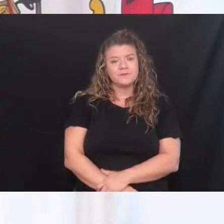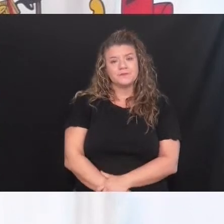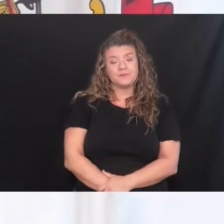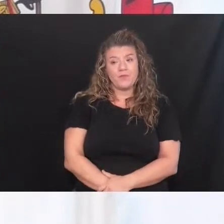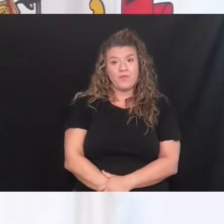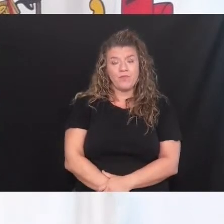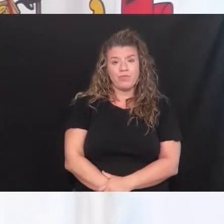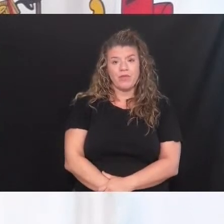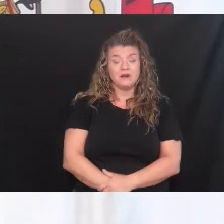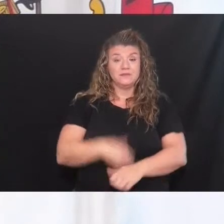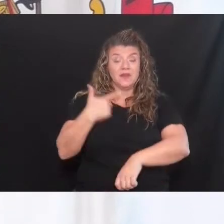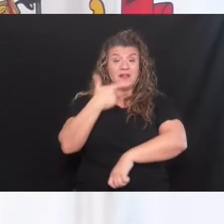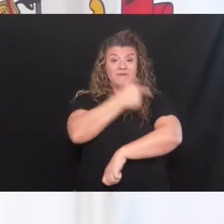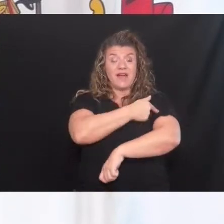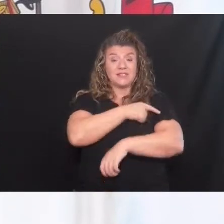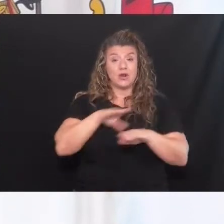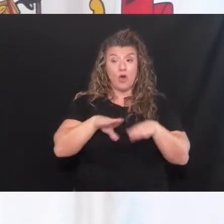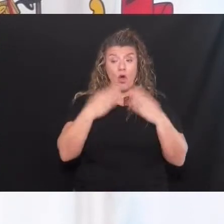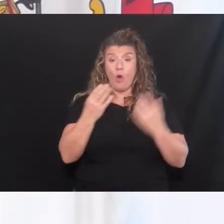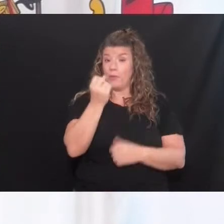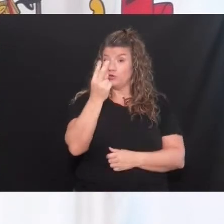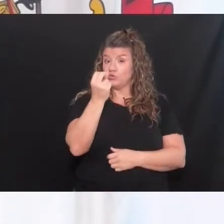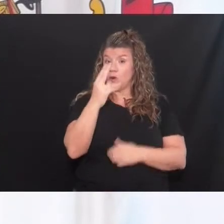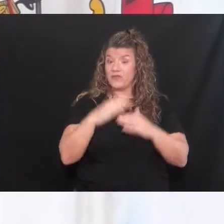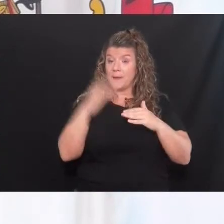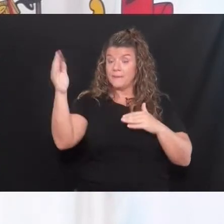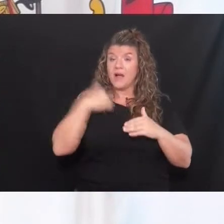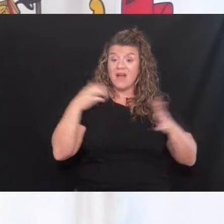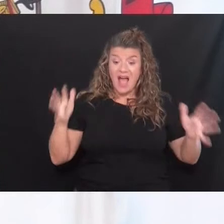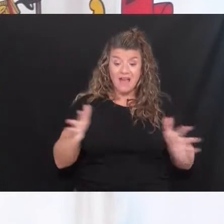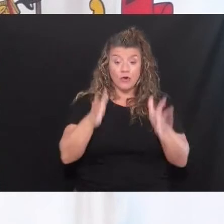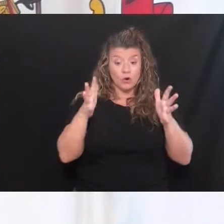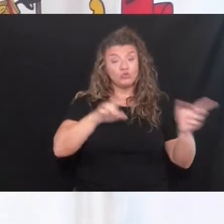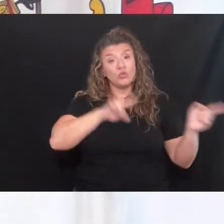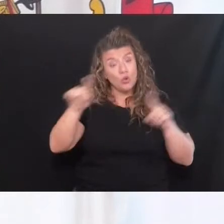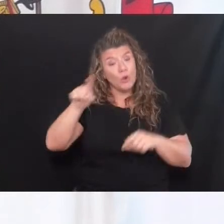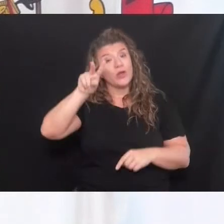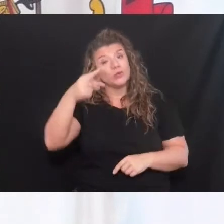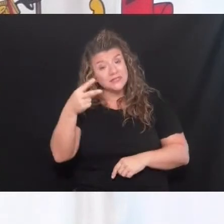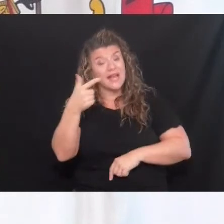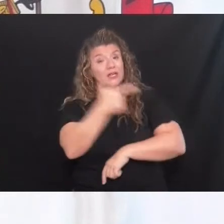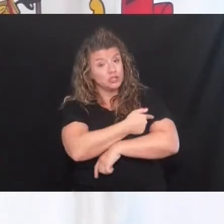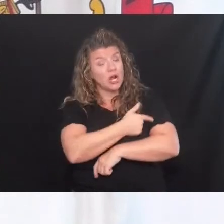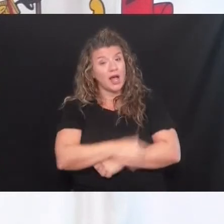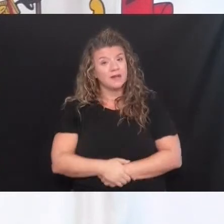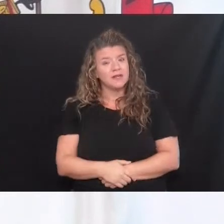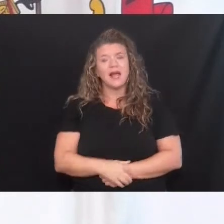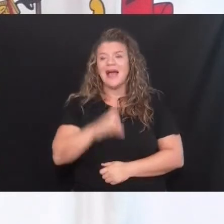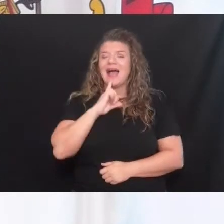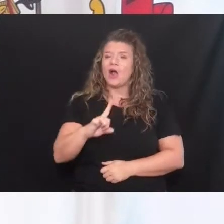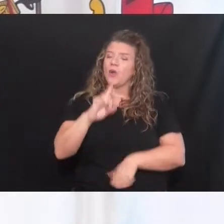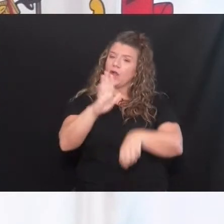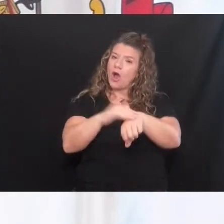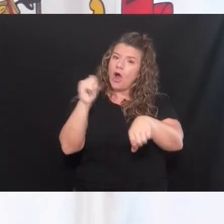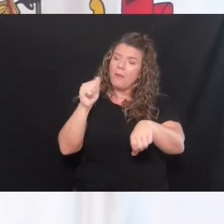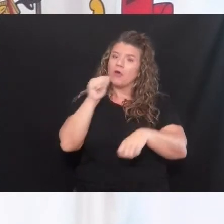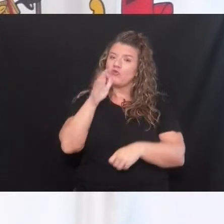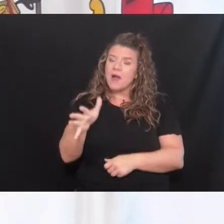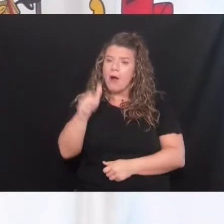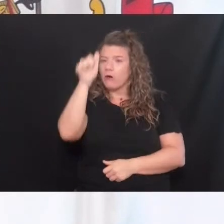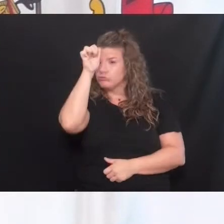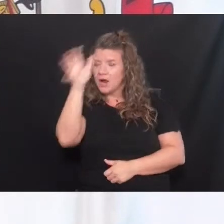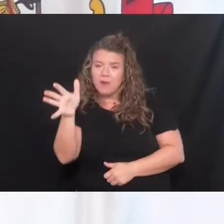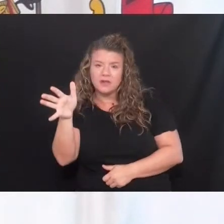On vaccine eligibility is 12 and above. I encourage you to get your second shot. I really call upon the grandmas